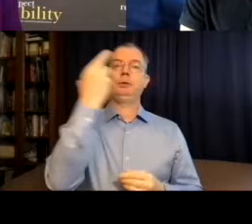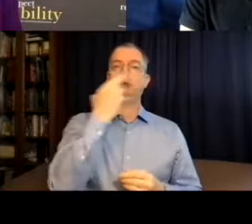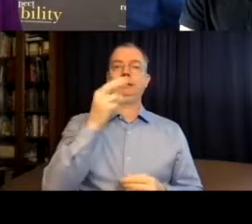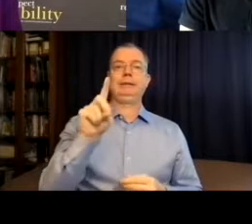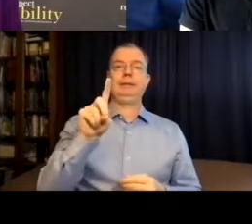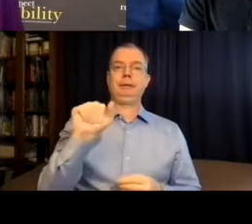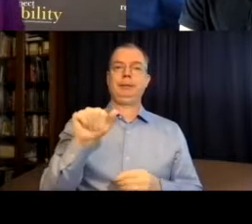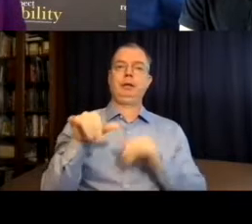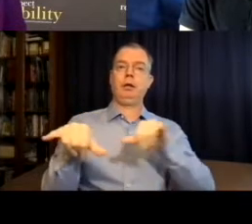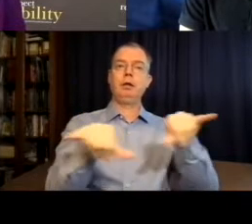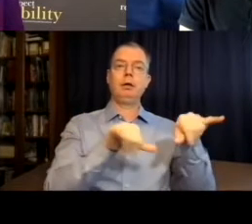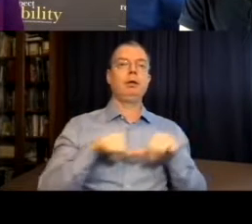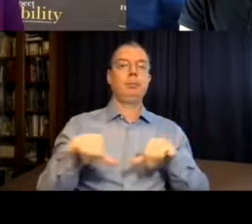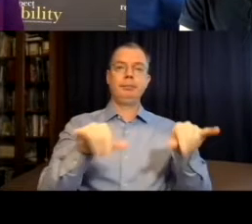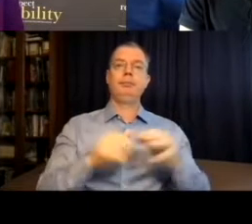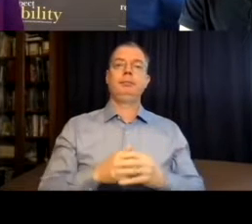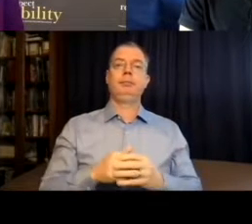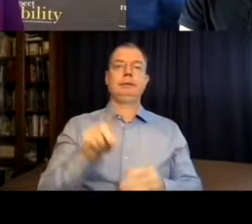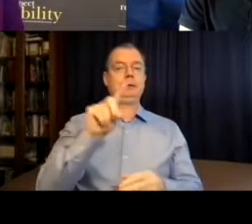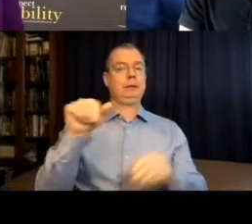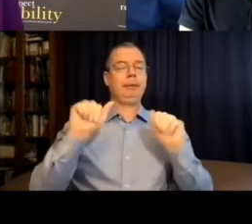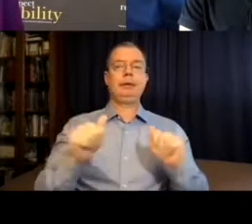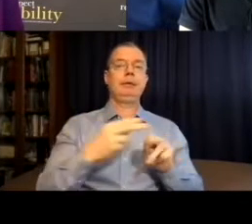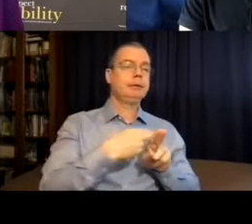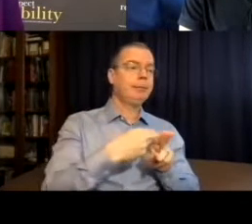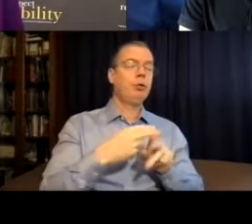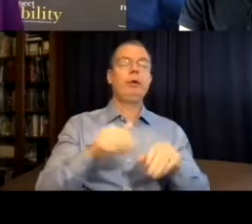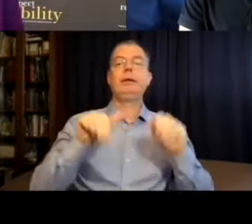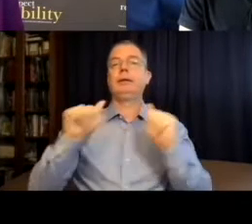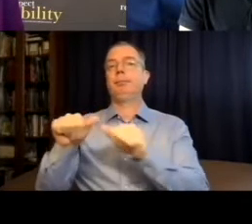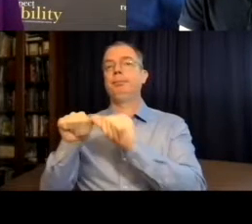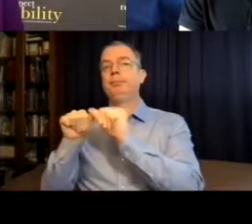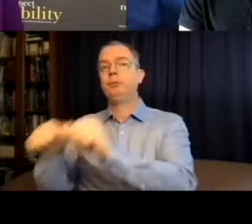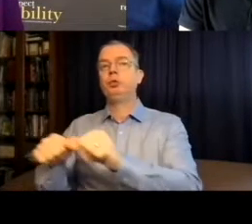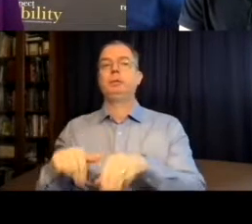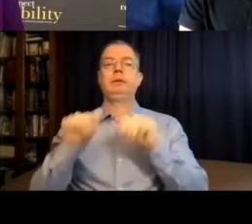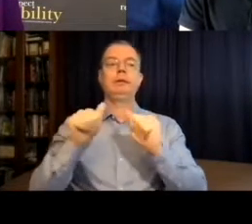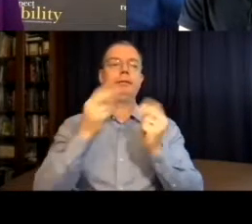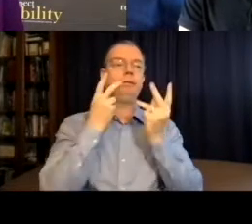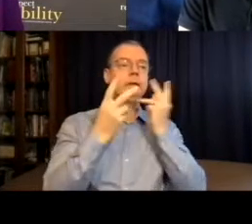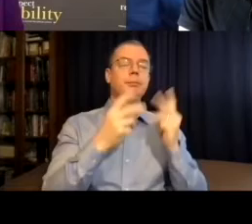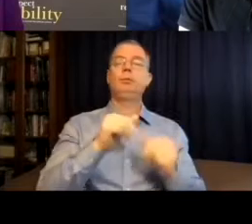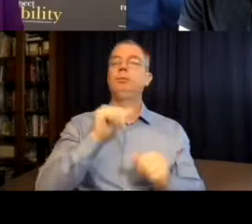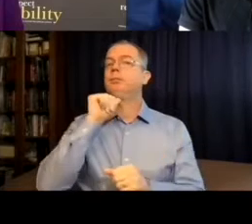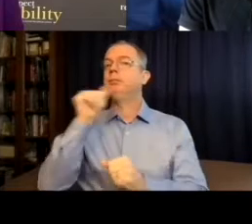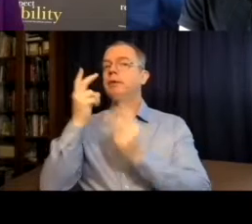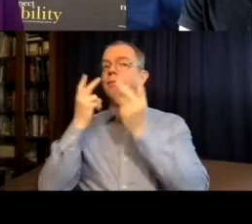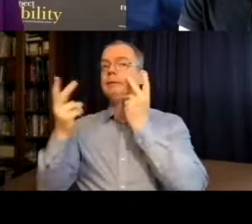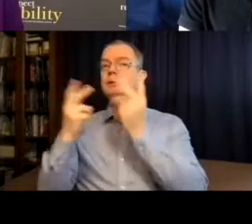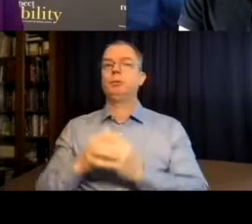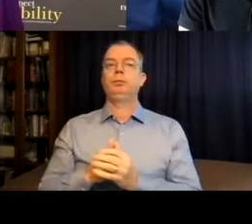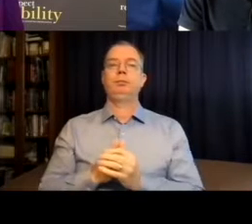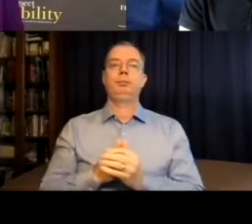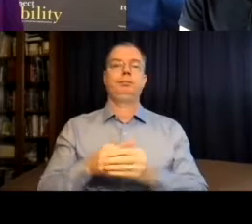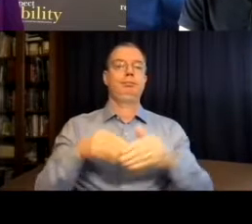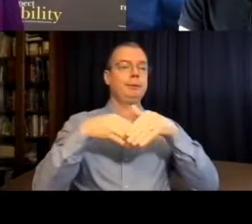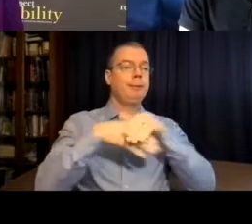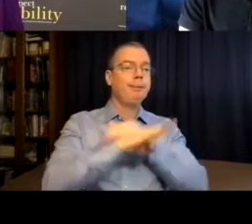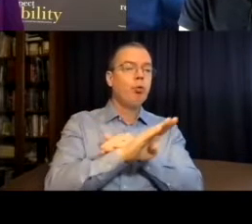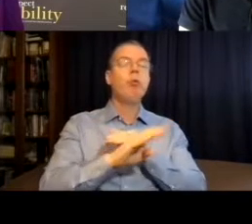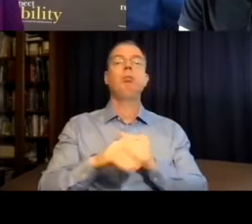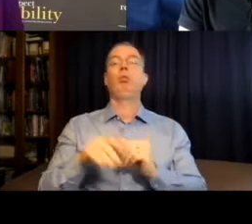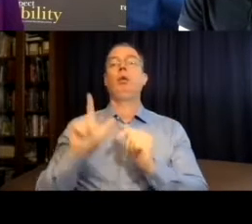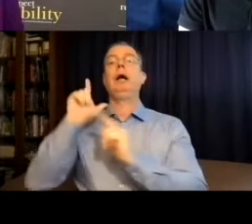America. Many people don't realize how common disability is. Disabilities can be temporary, permanent, visible, or